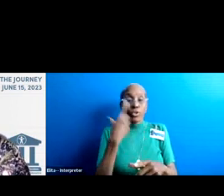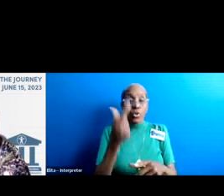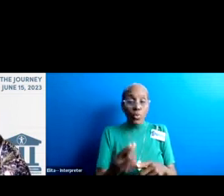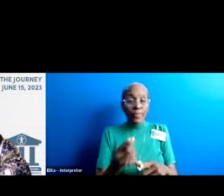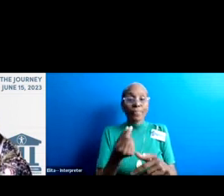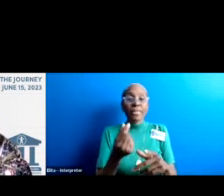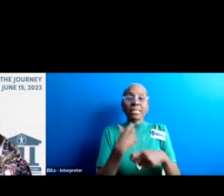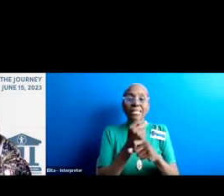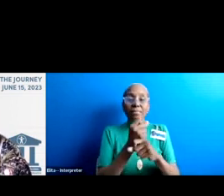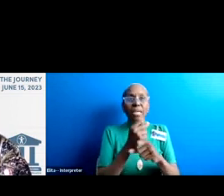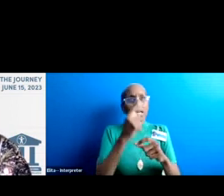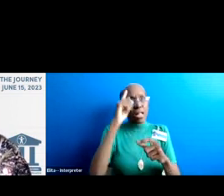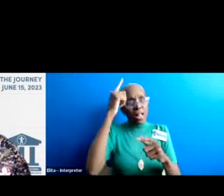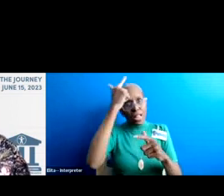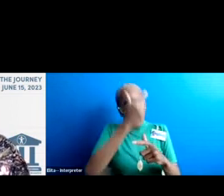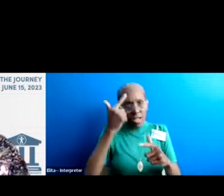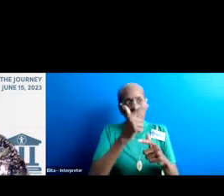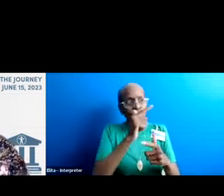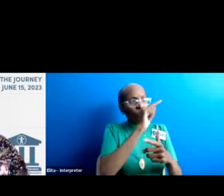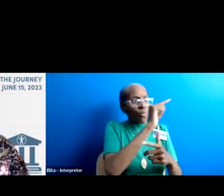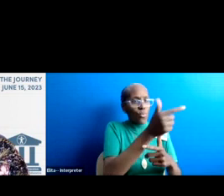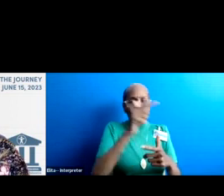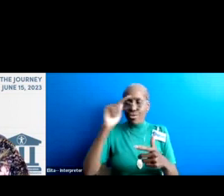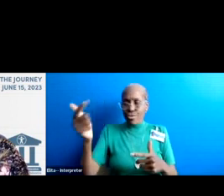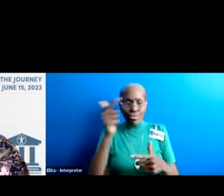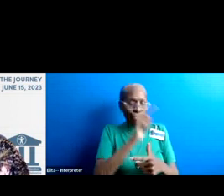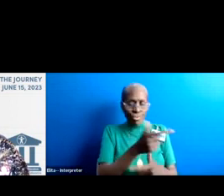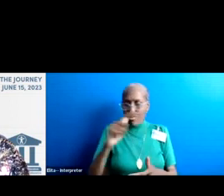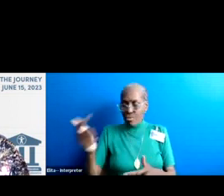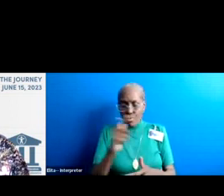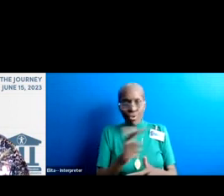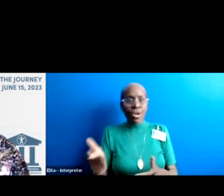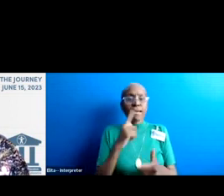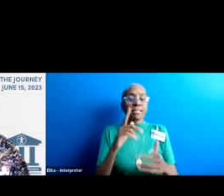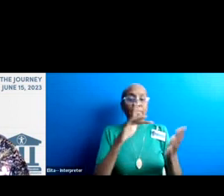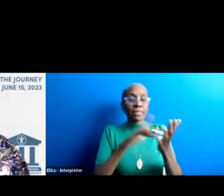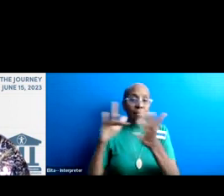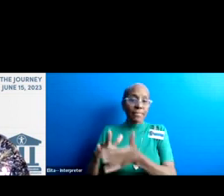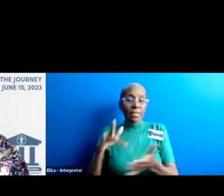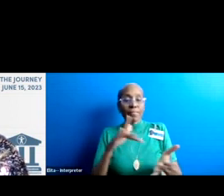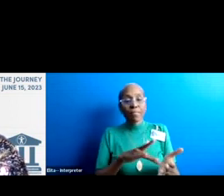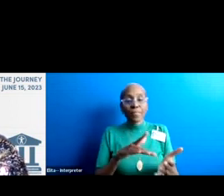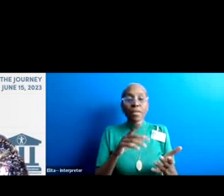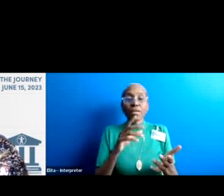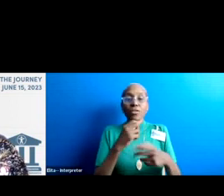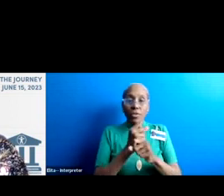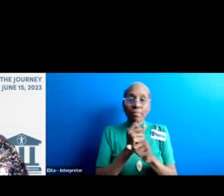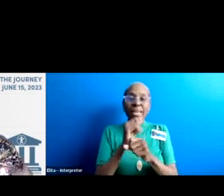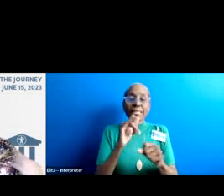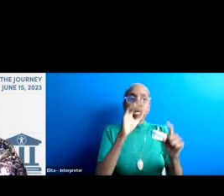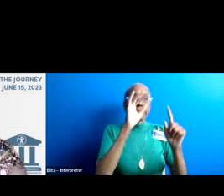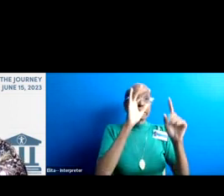Are things in a logical order as I'm tabbing through? So it just kind of makes that